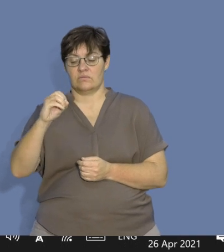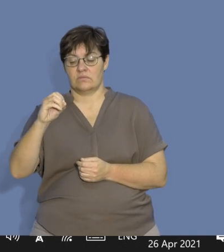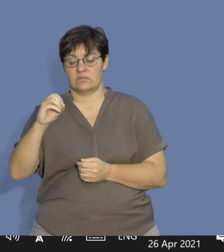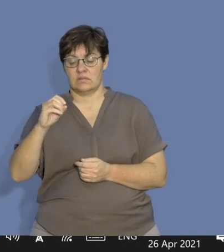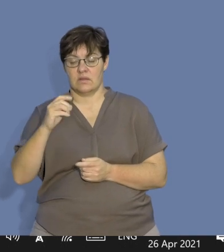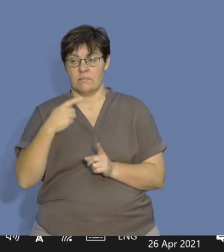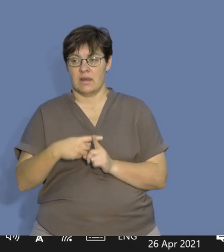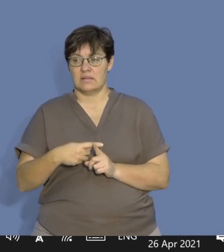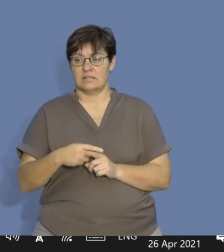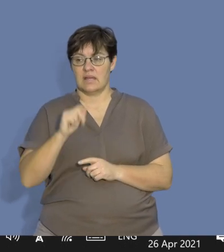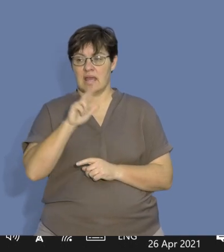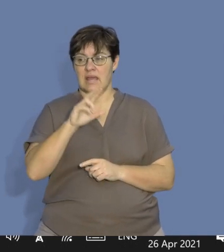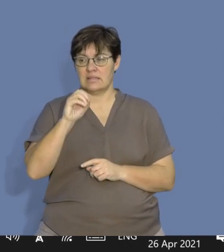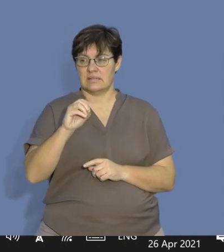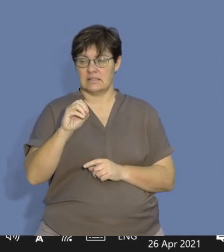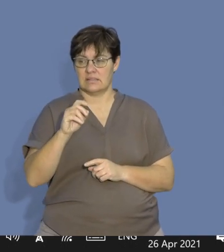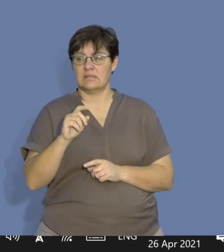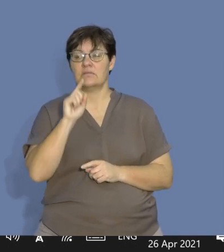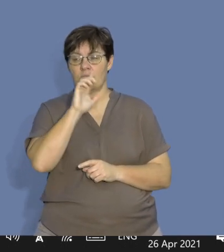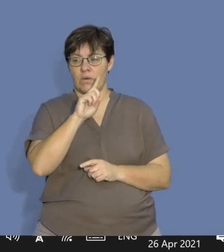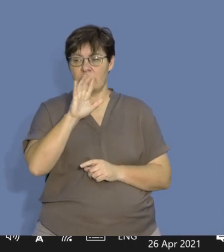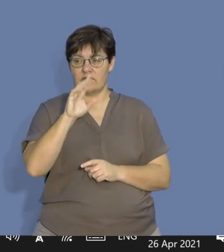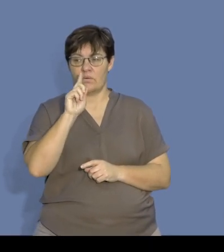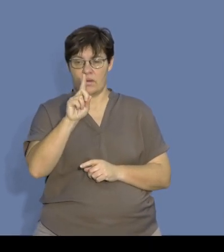plus 80, just leaving out the naught,